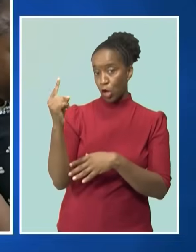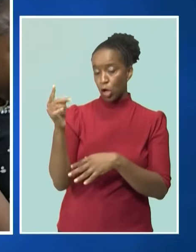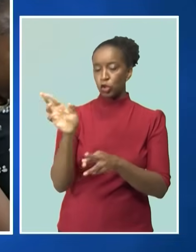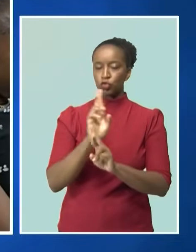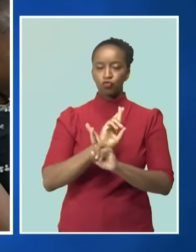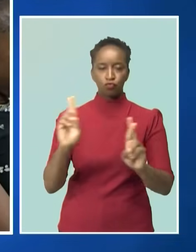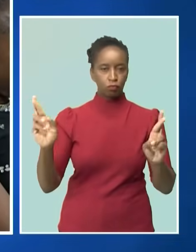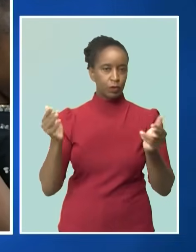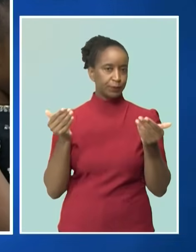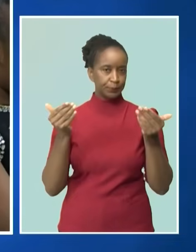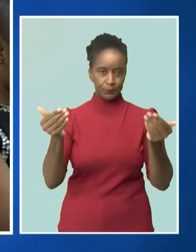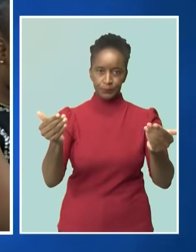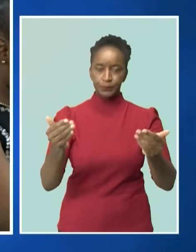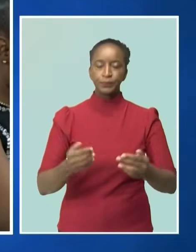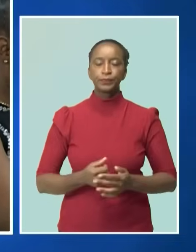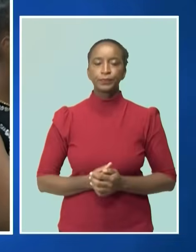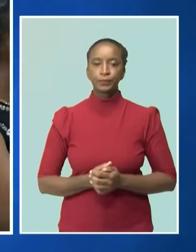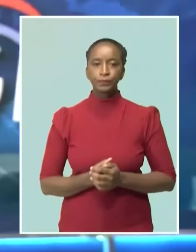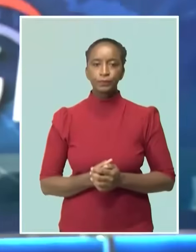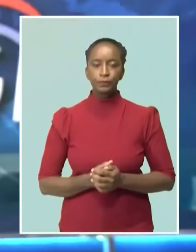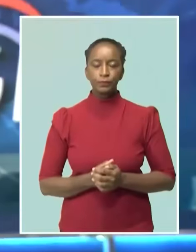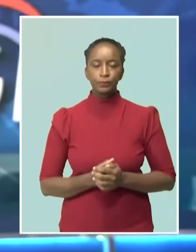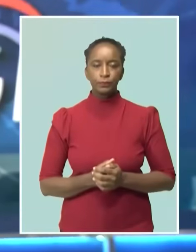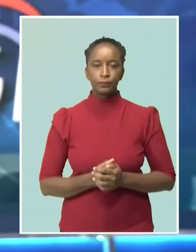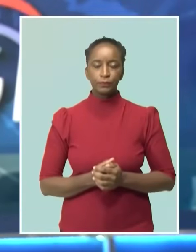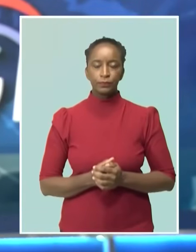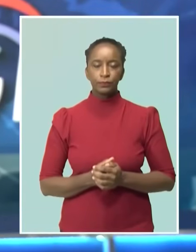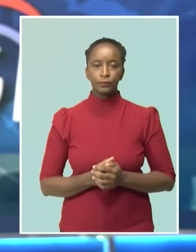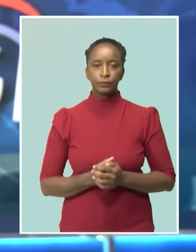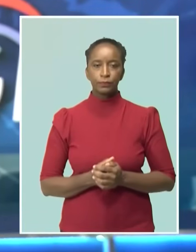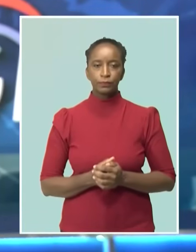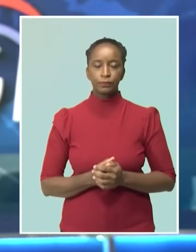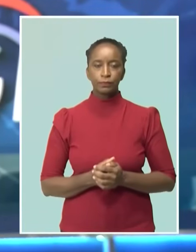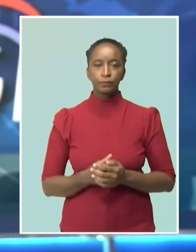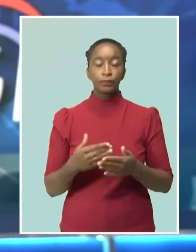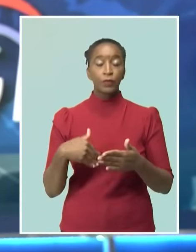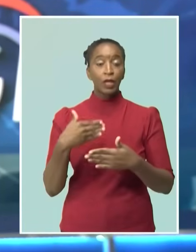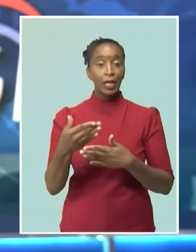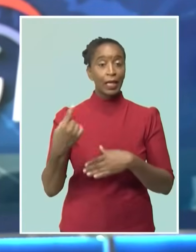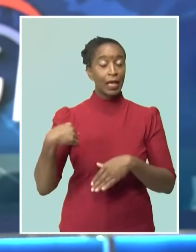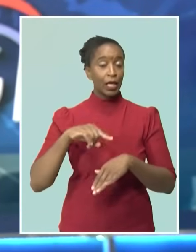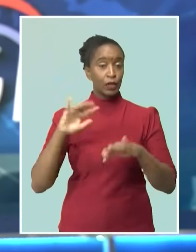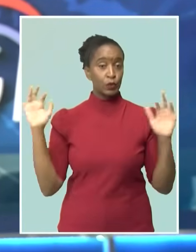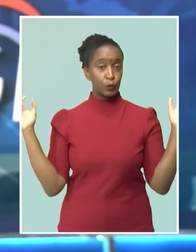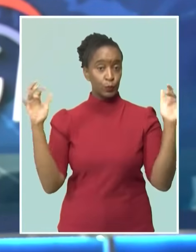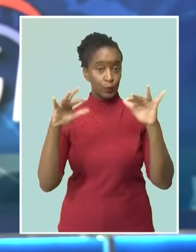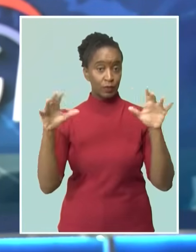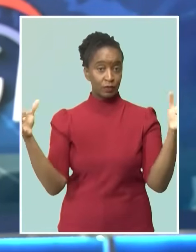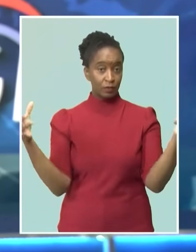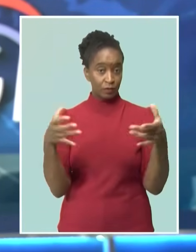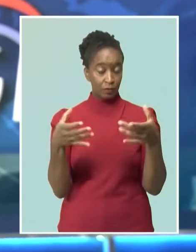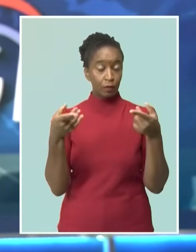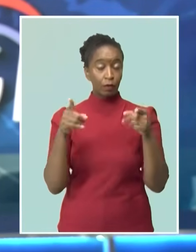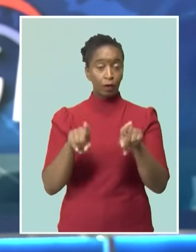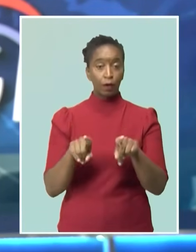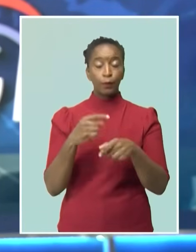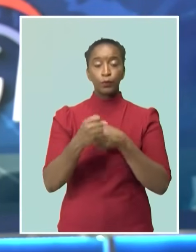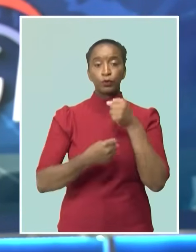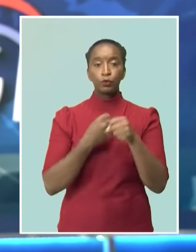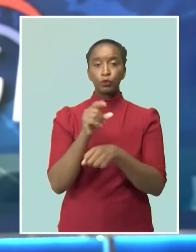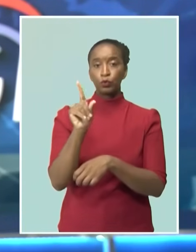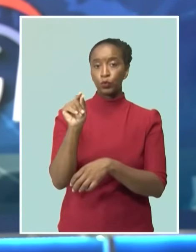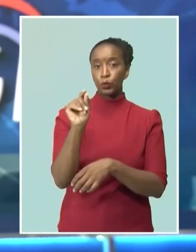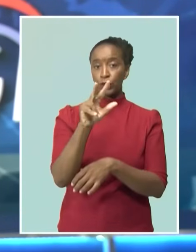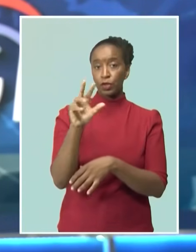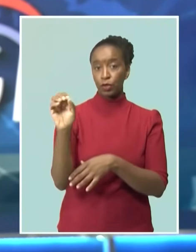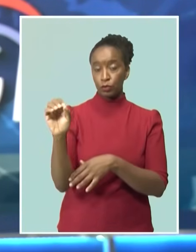Anesta Henry, CBC News. The next We Gatherin celebrations will be held in 2030. That was